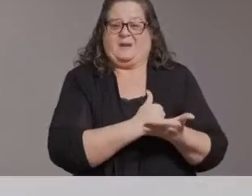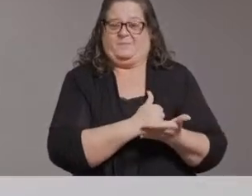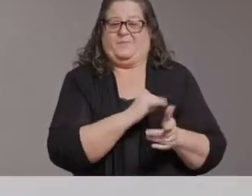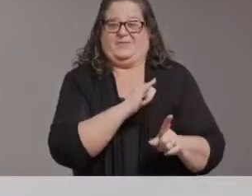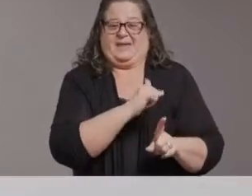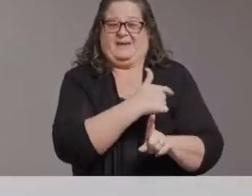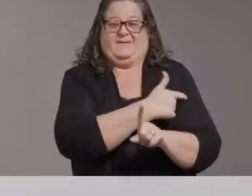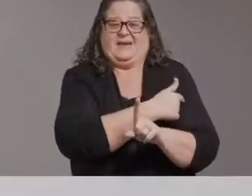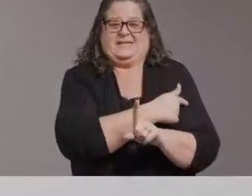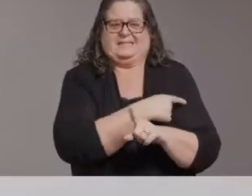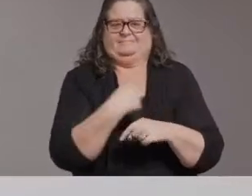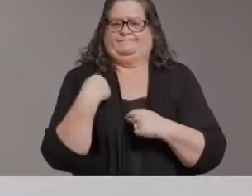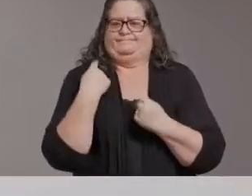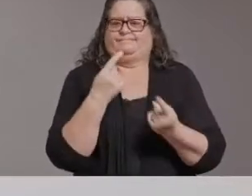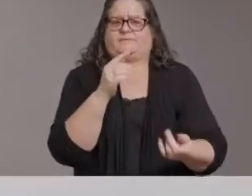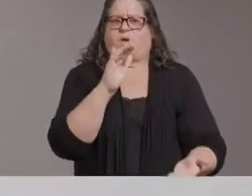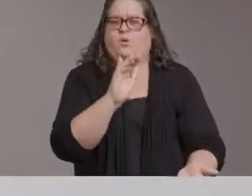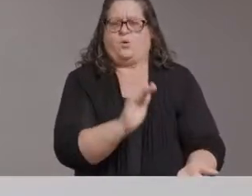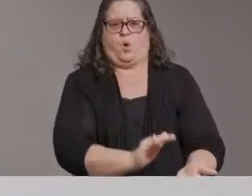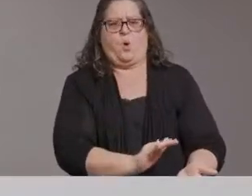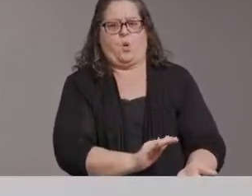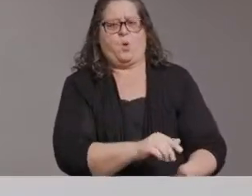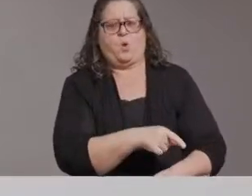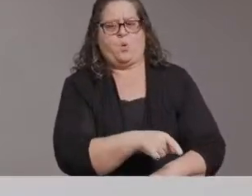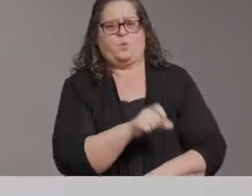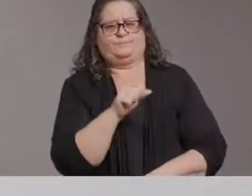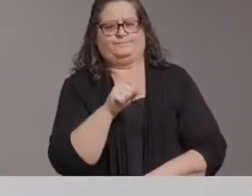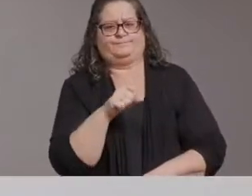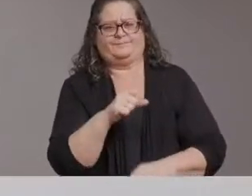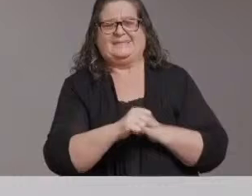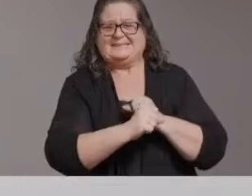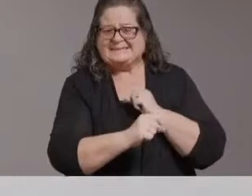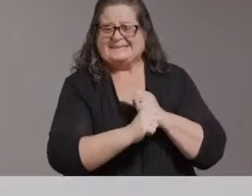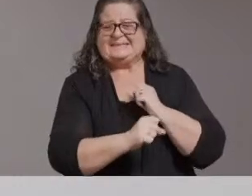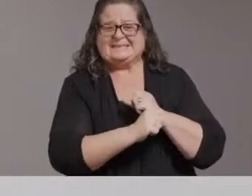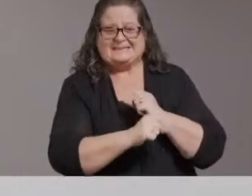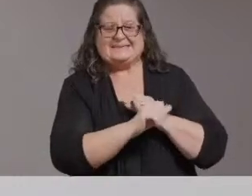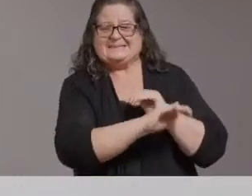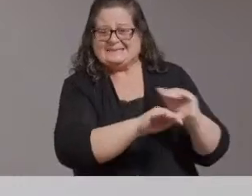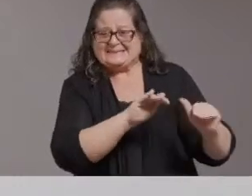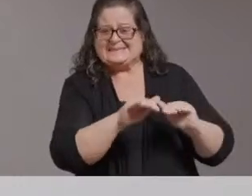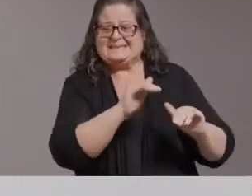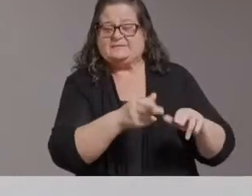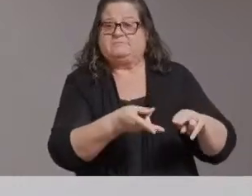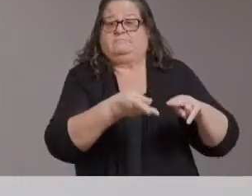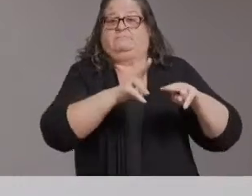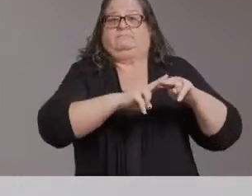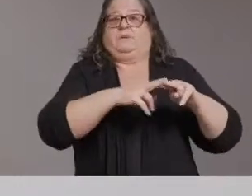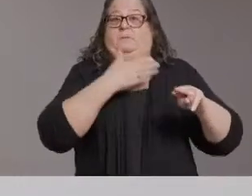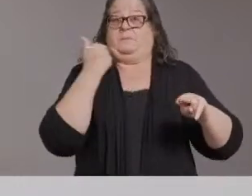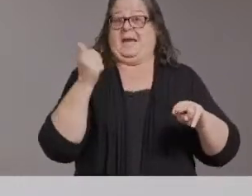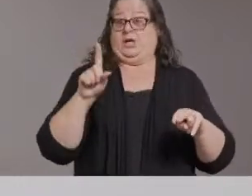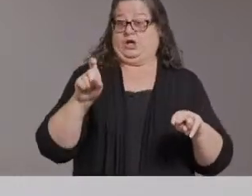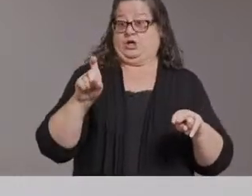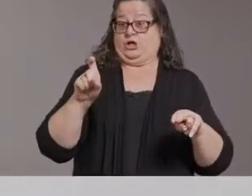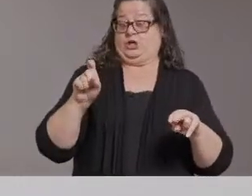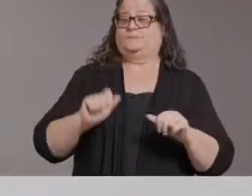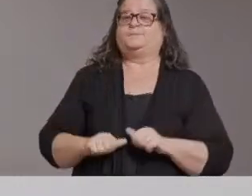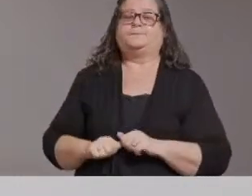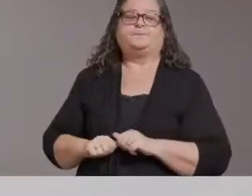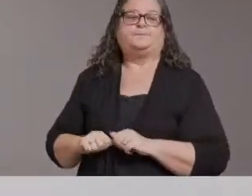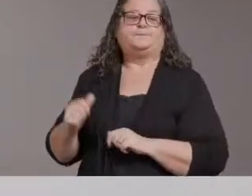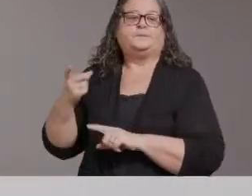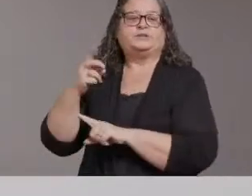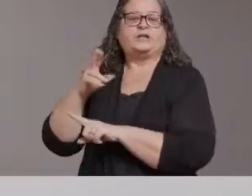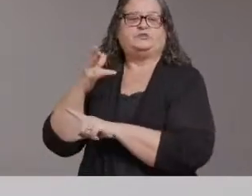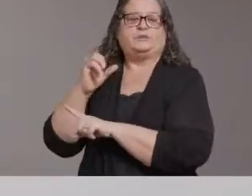of the outreach and the public service announcements that you've been doing in those hard hit zip codes? So the one that